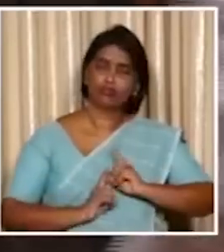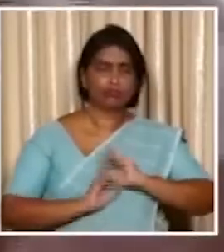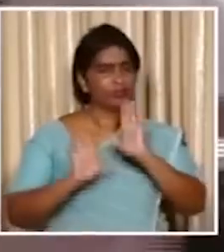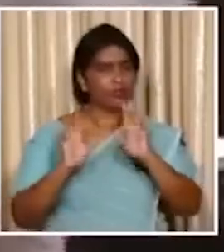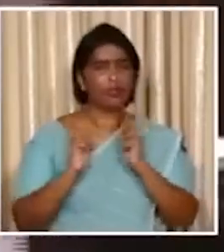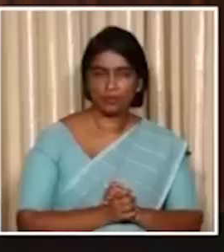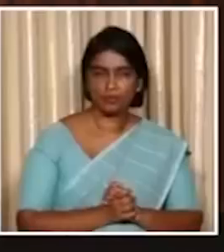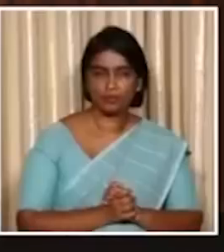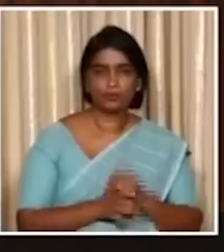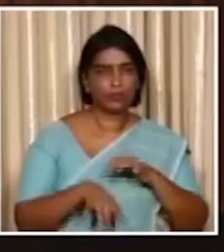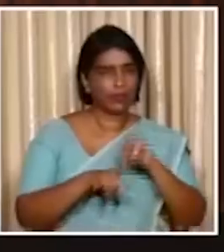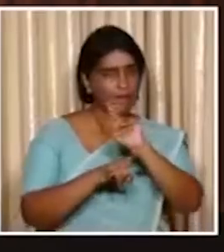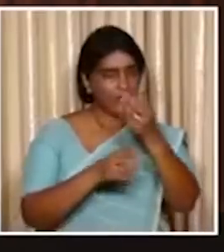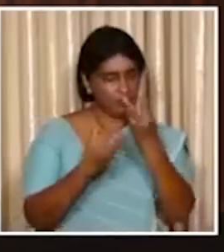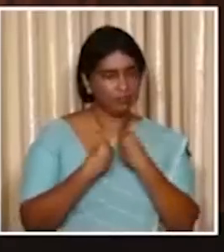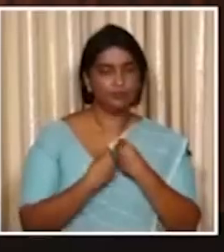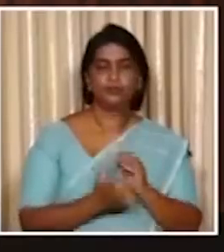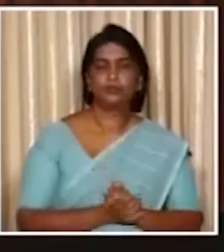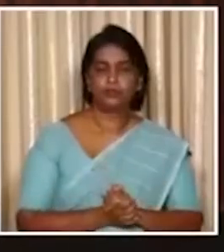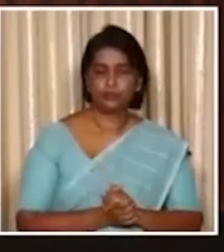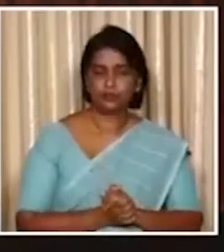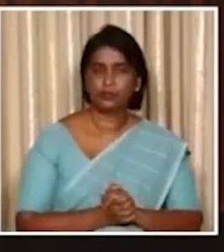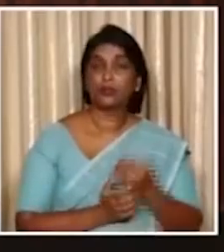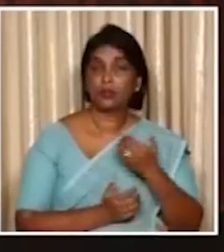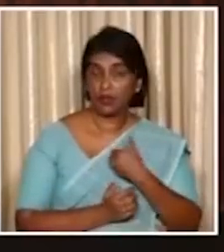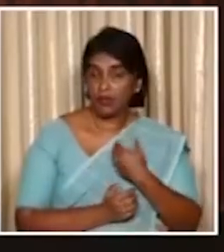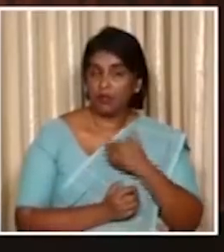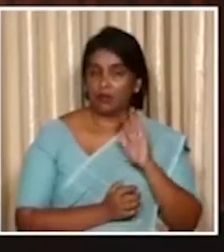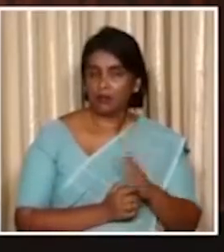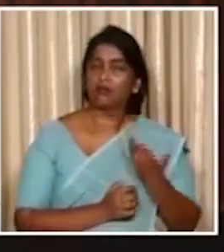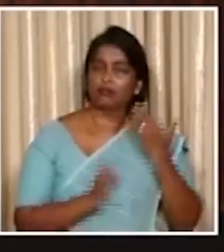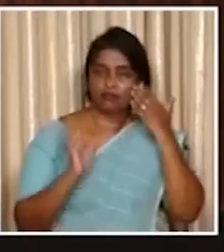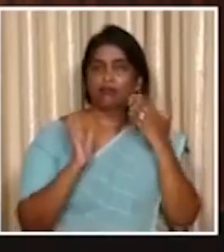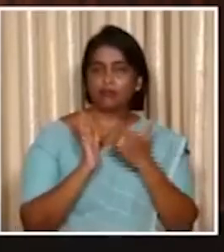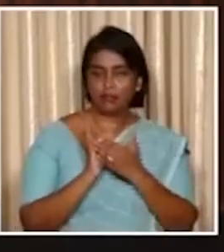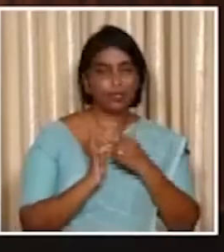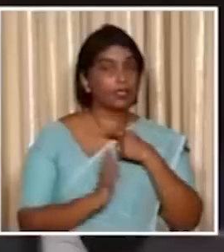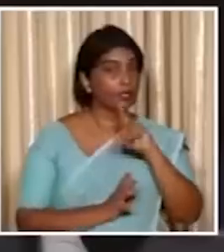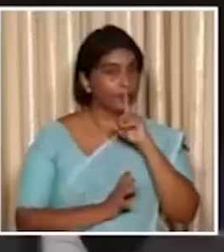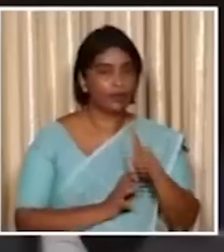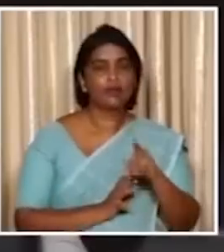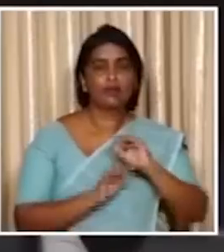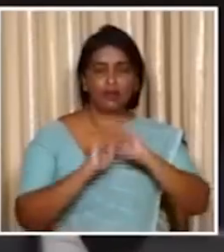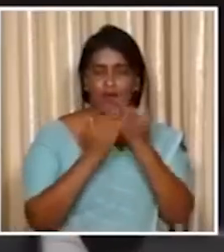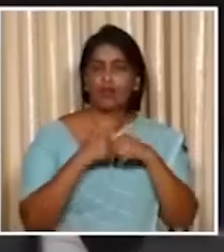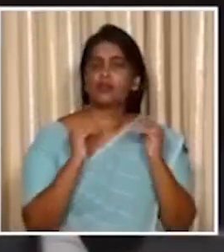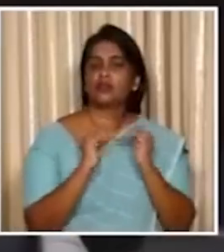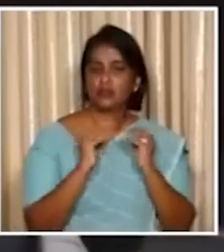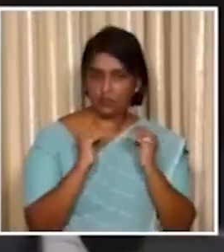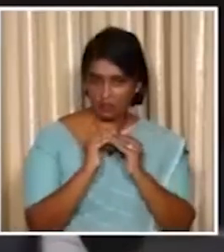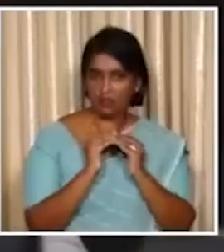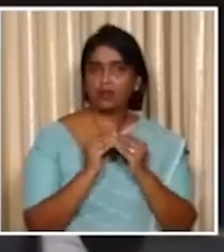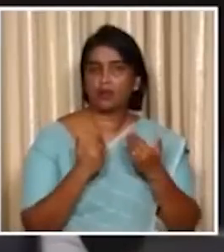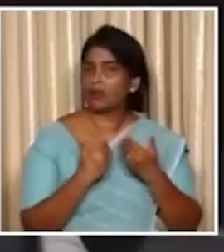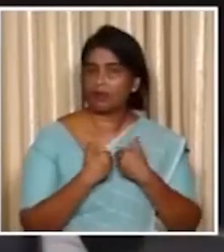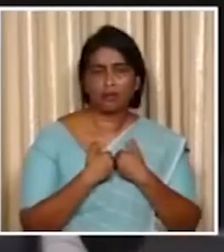think we don't call ourselves a champion. We are here for equality. We stood by that. I don't raise only